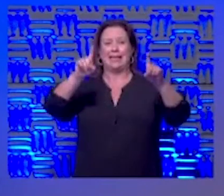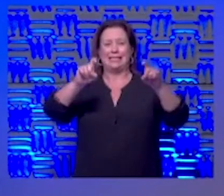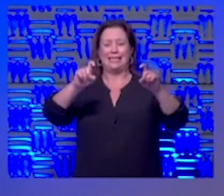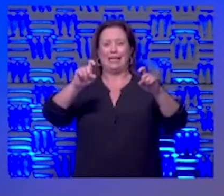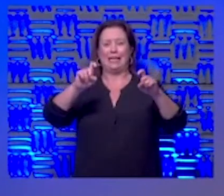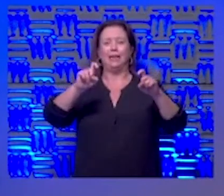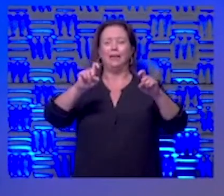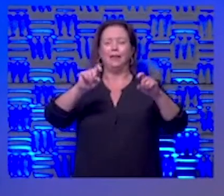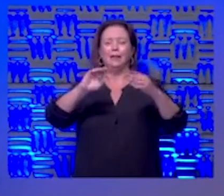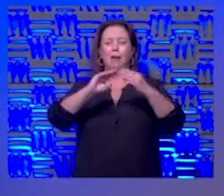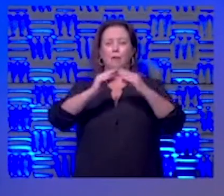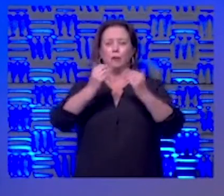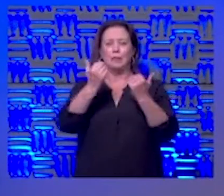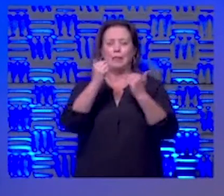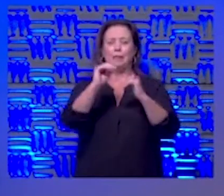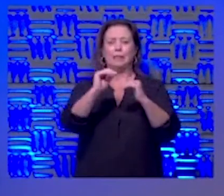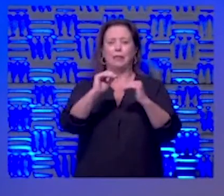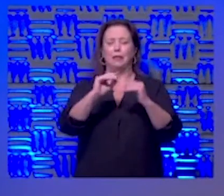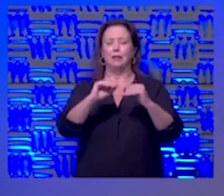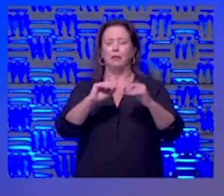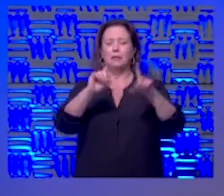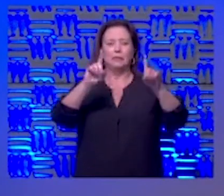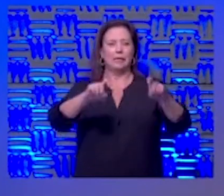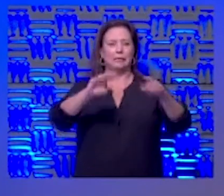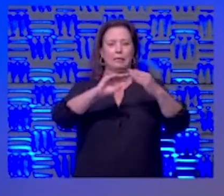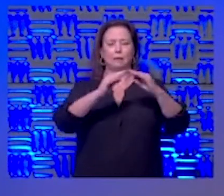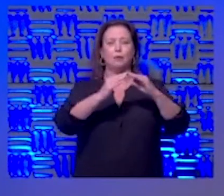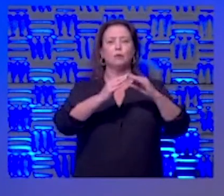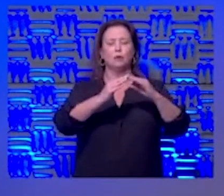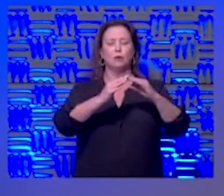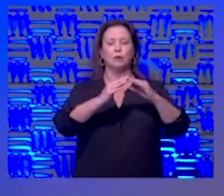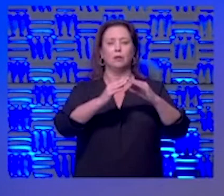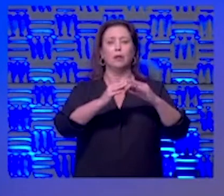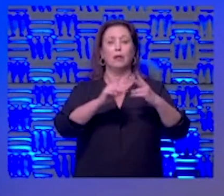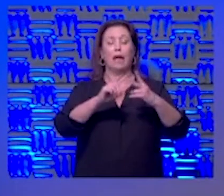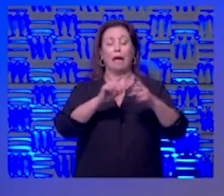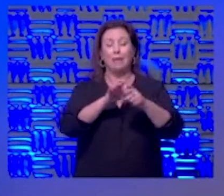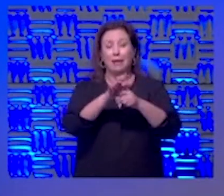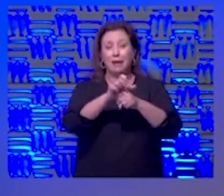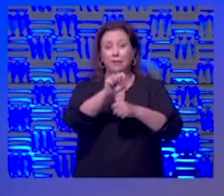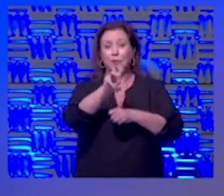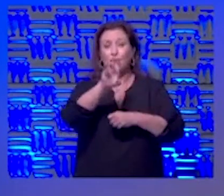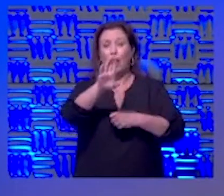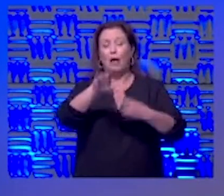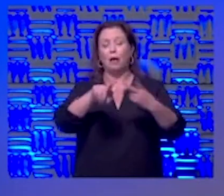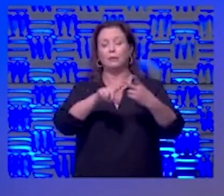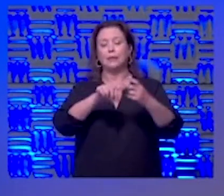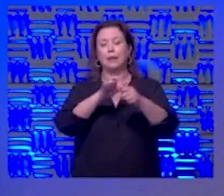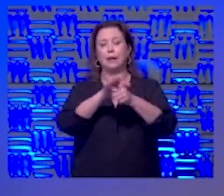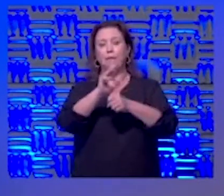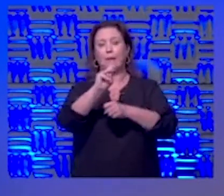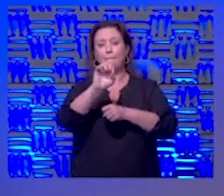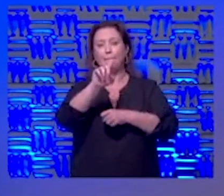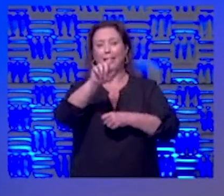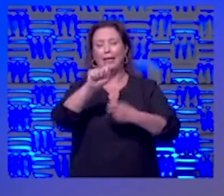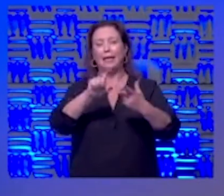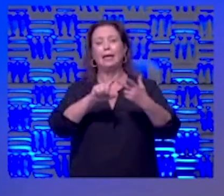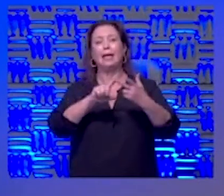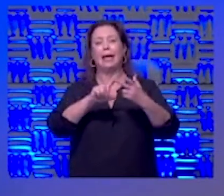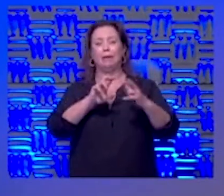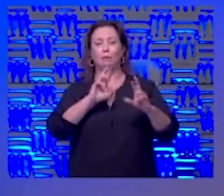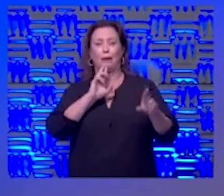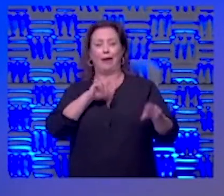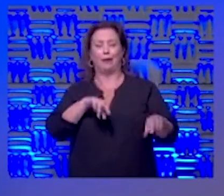capacity crunch. So testing capacity is number 1, enough swabs, enough media, and enough reagents to actually do the test in the